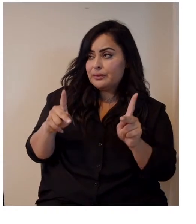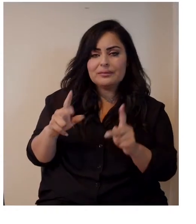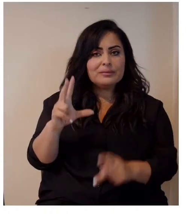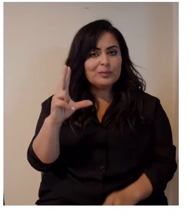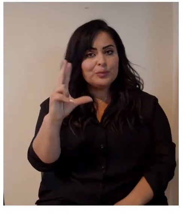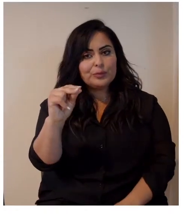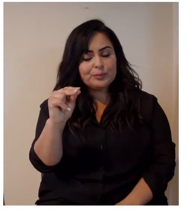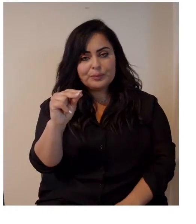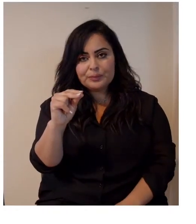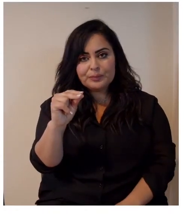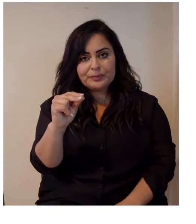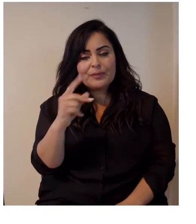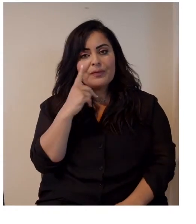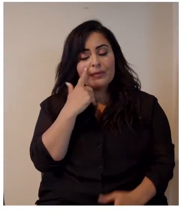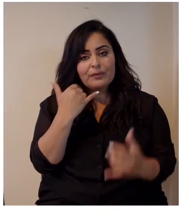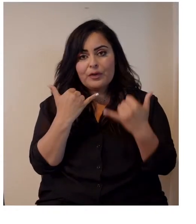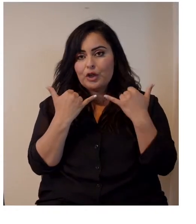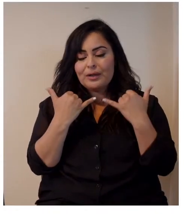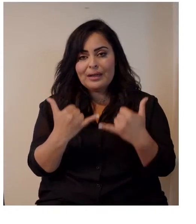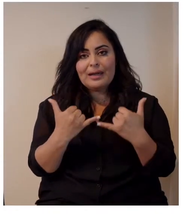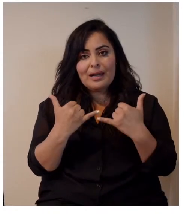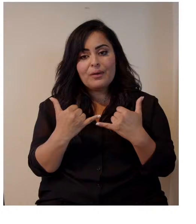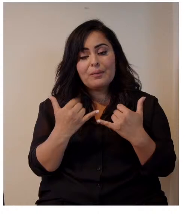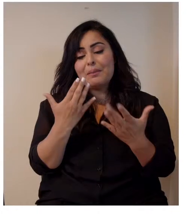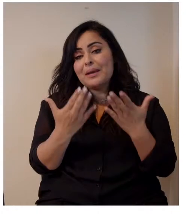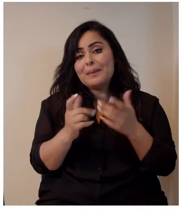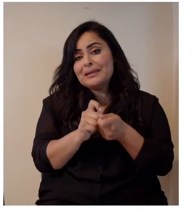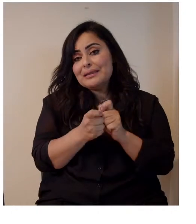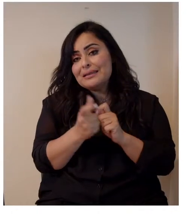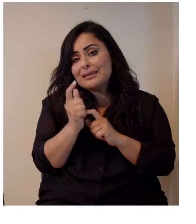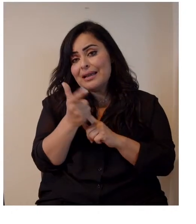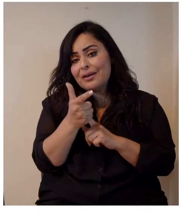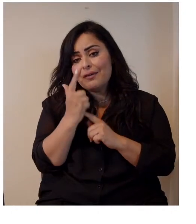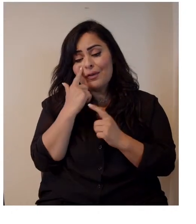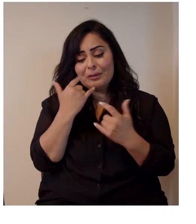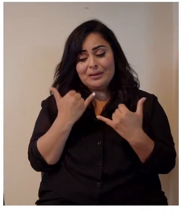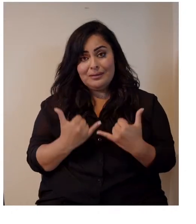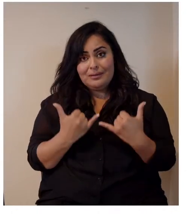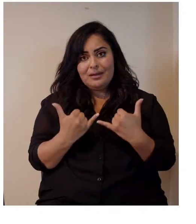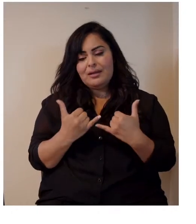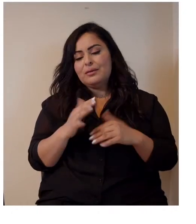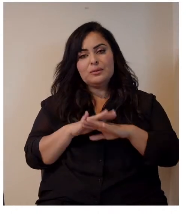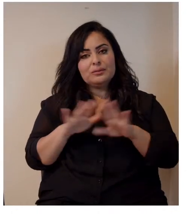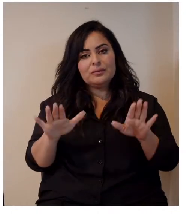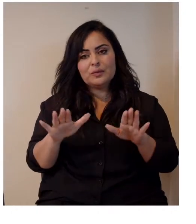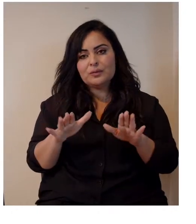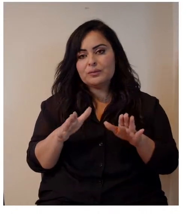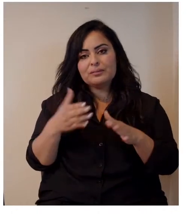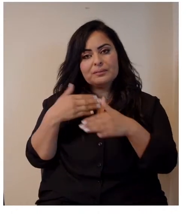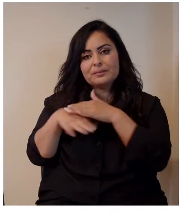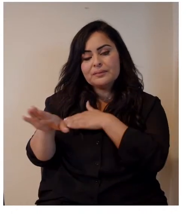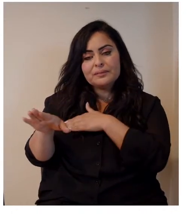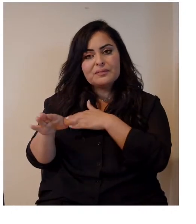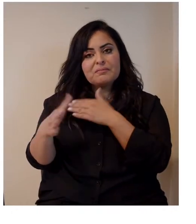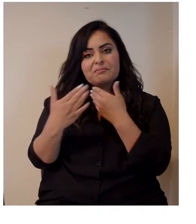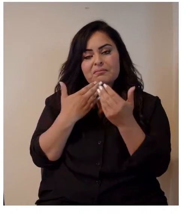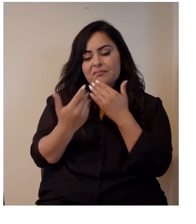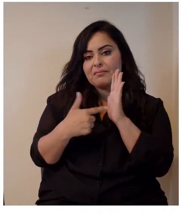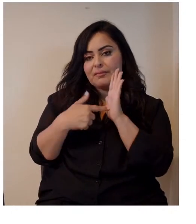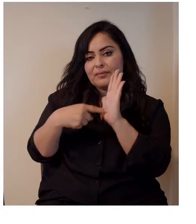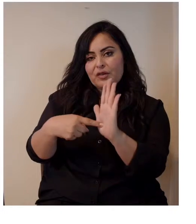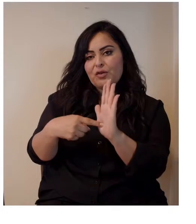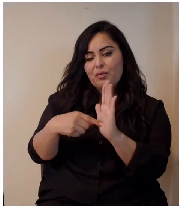We're not. At this point, it could change later, but at this point, we are not allowing people in, even if they do